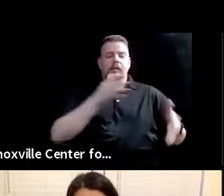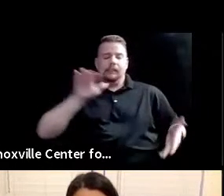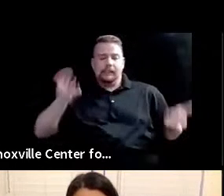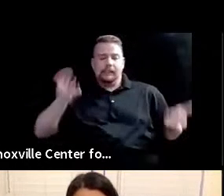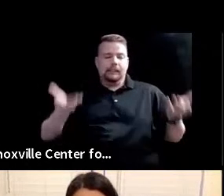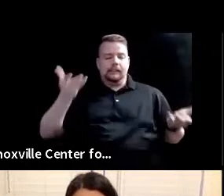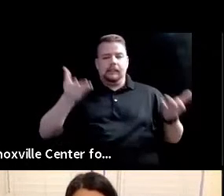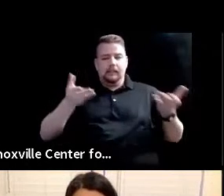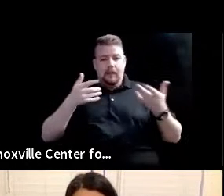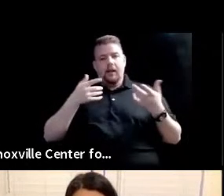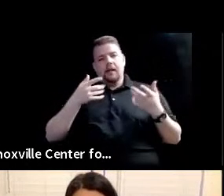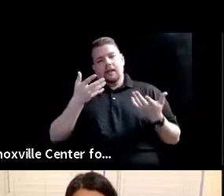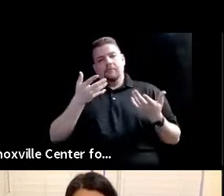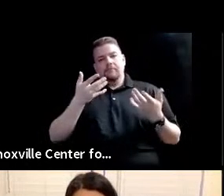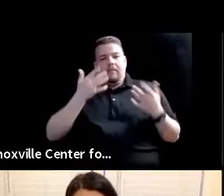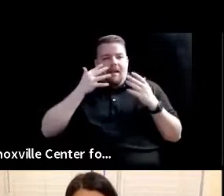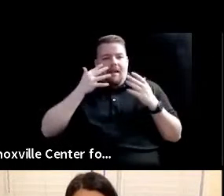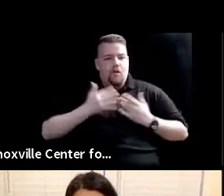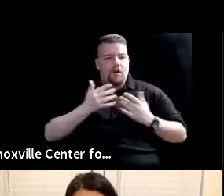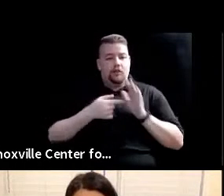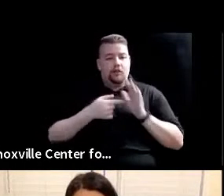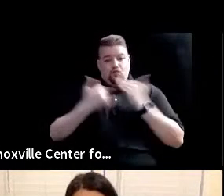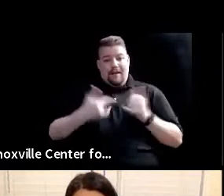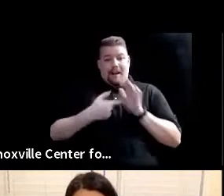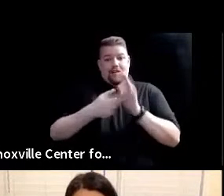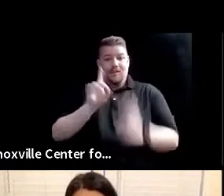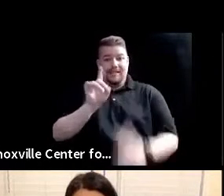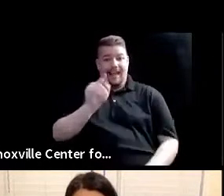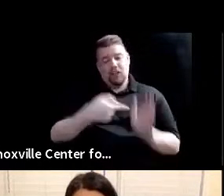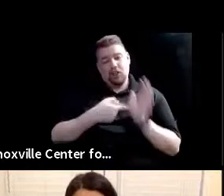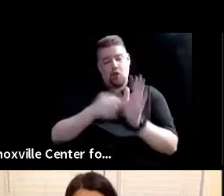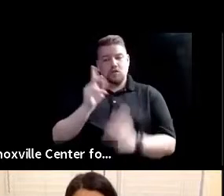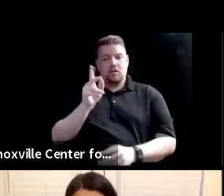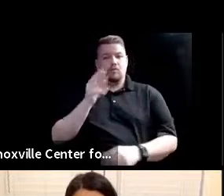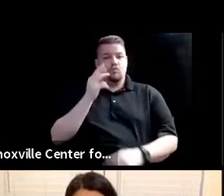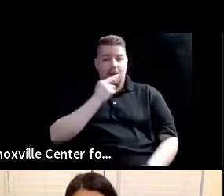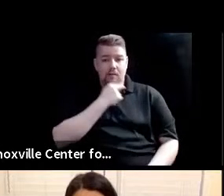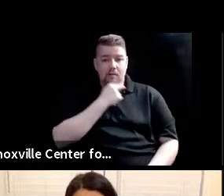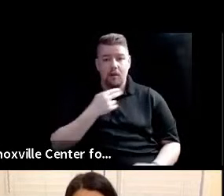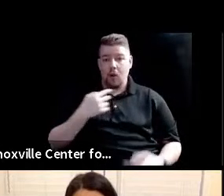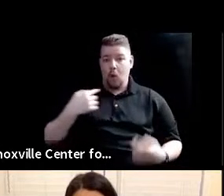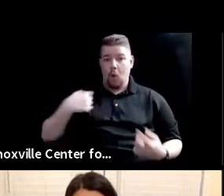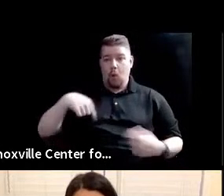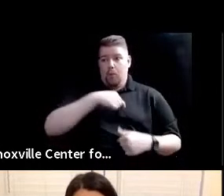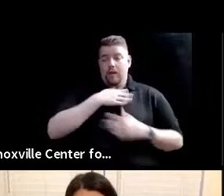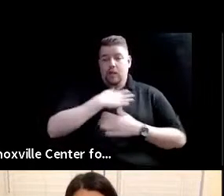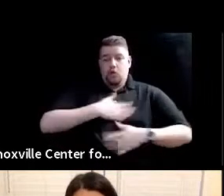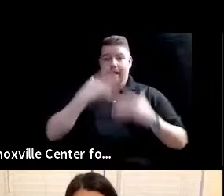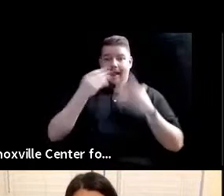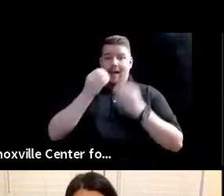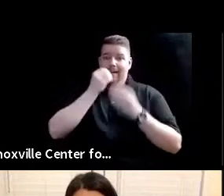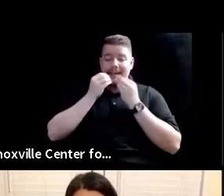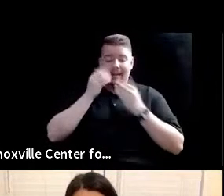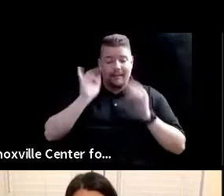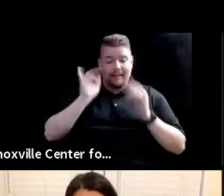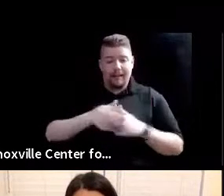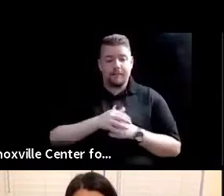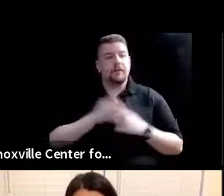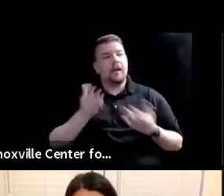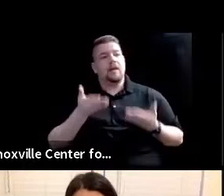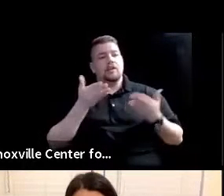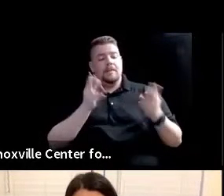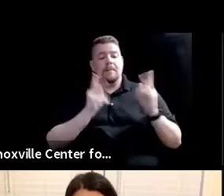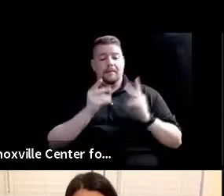certain locations. Unfortunately, it just shows that restaurants are in Knox County. We like to eat out here. So I would suggest people